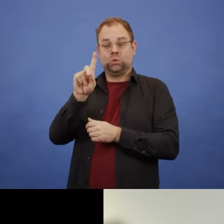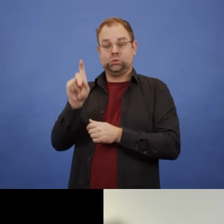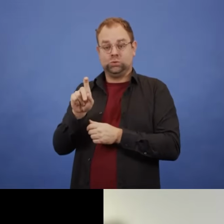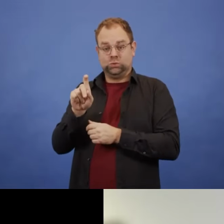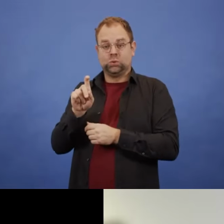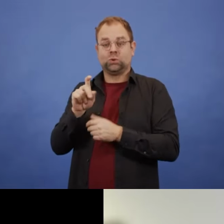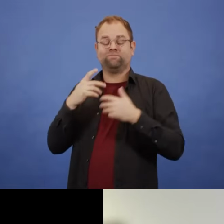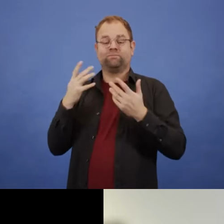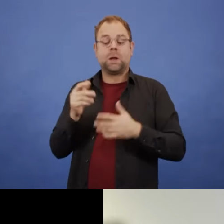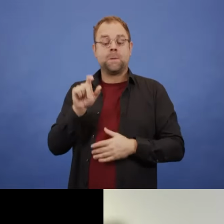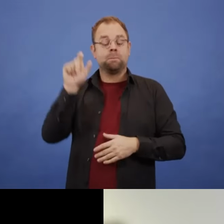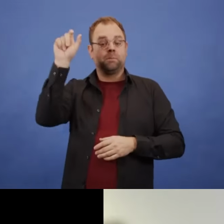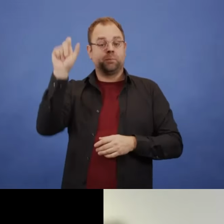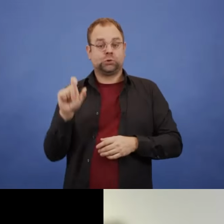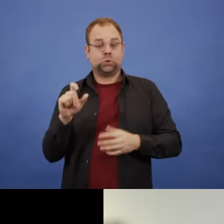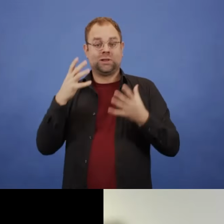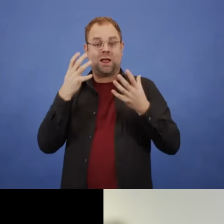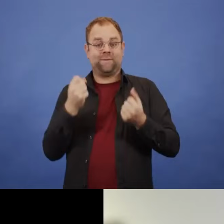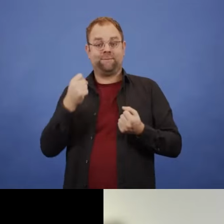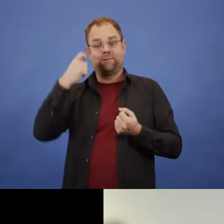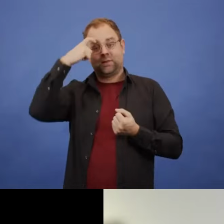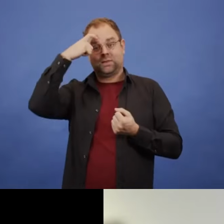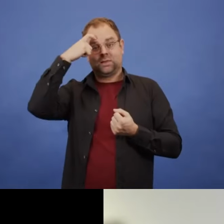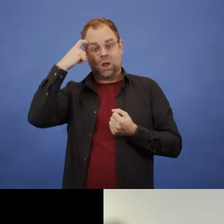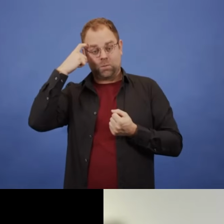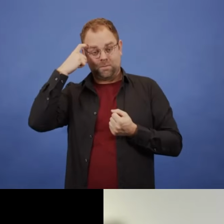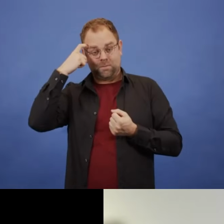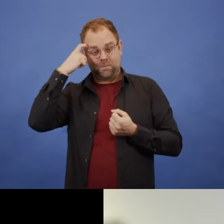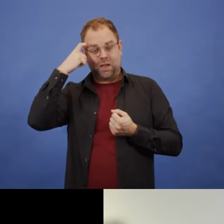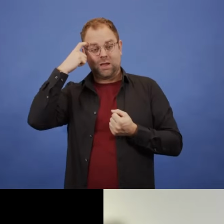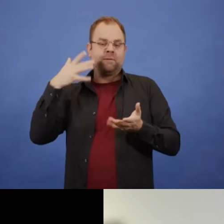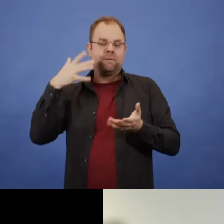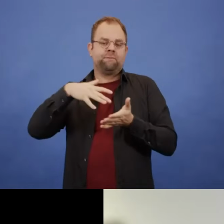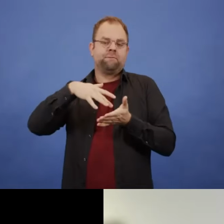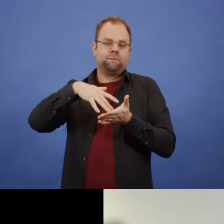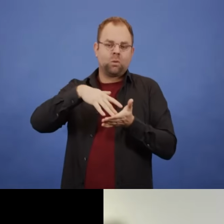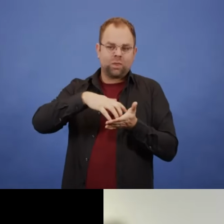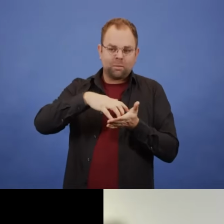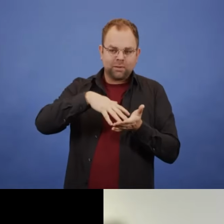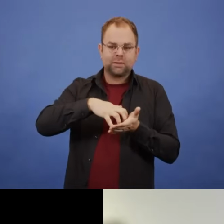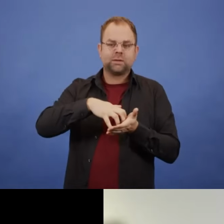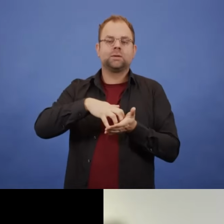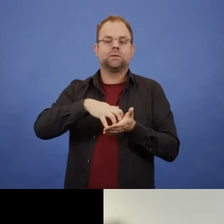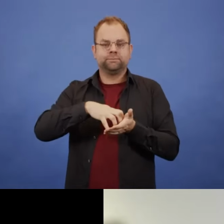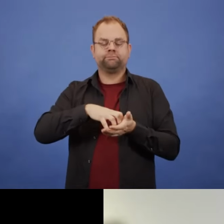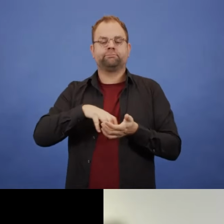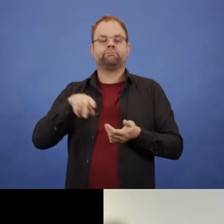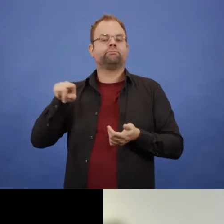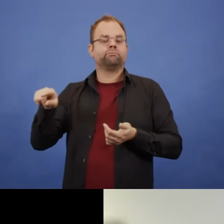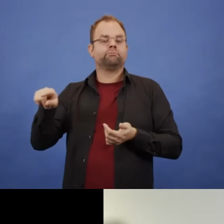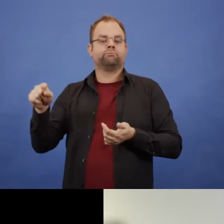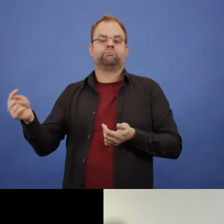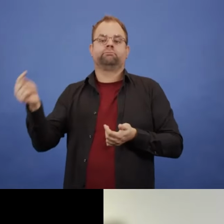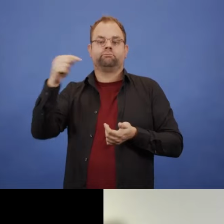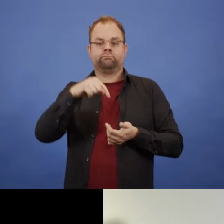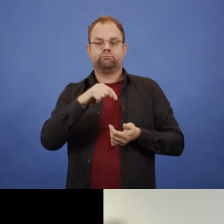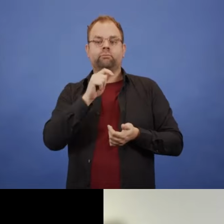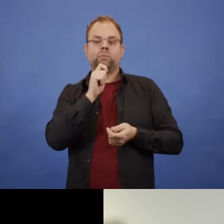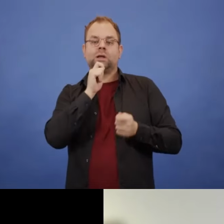he is being called for an interview in an accelerated through an accelerated procedure, probably, or it's too quick for them to